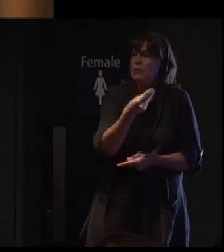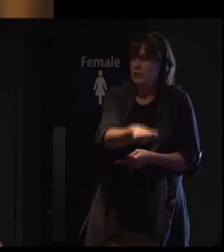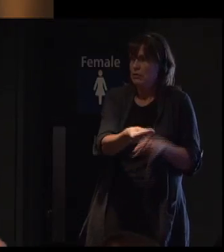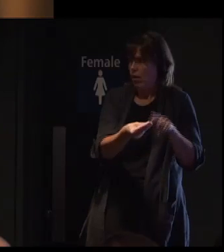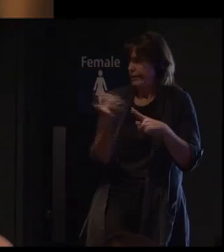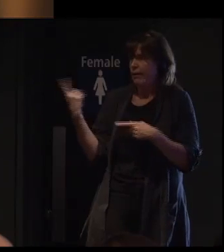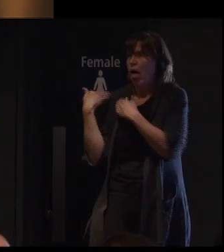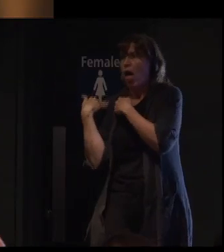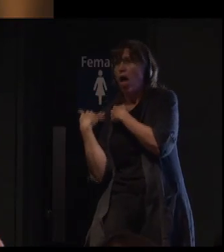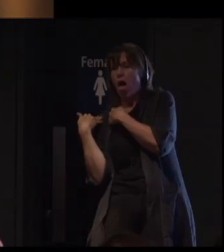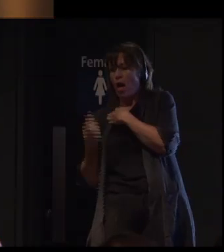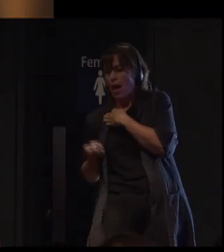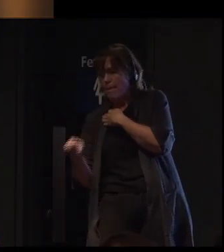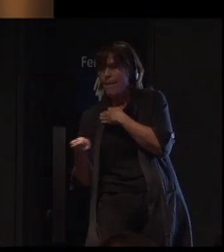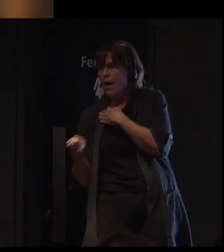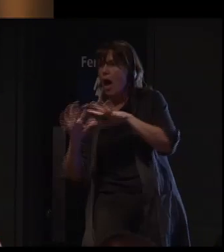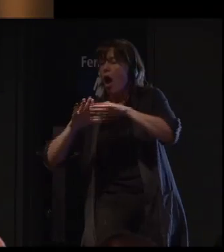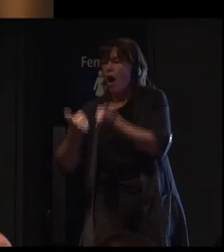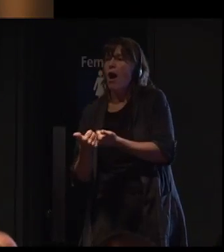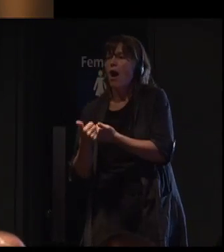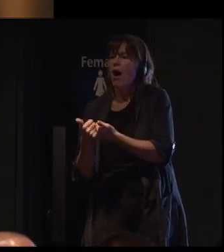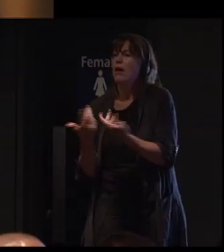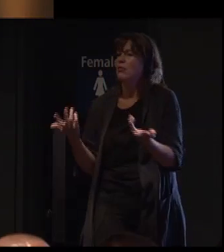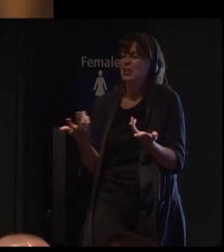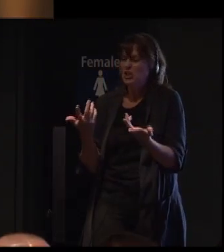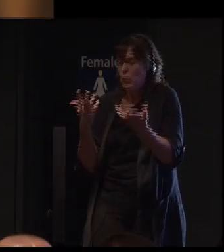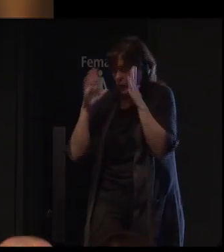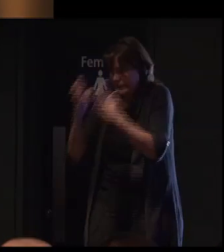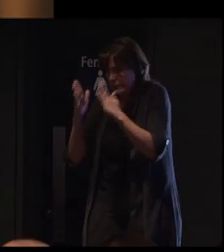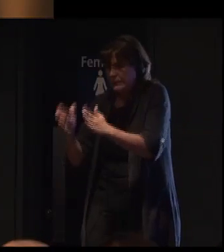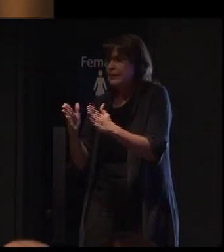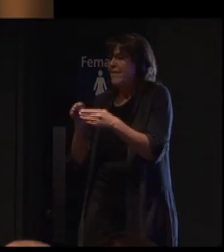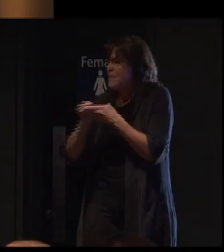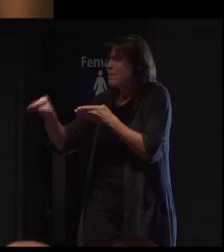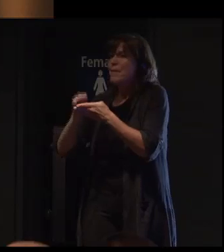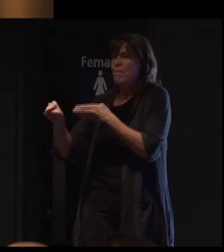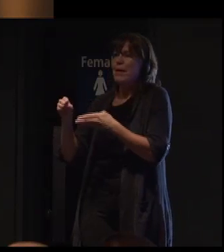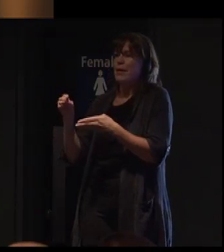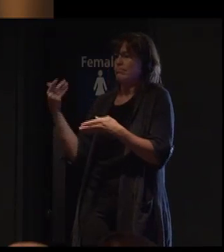club to create only decent VIP facilities, and they don't care about the rest of the fans.